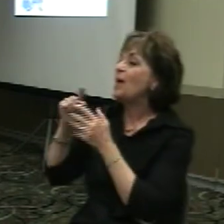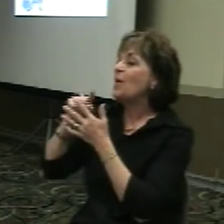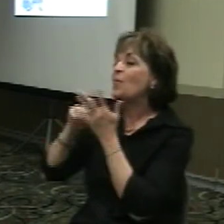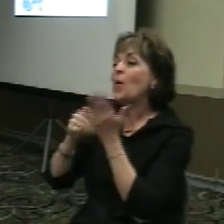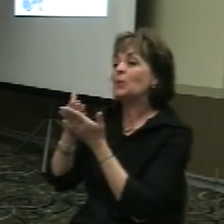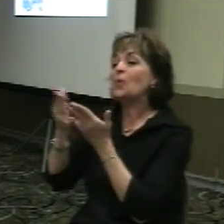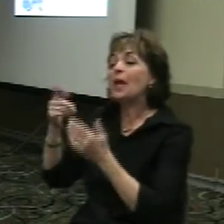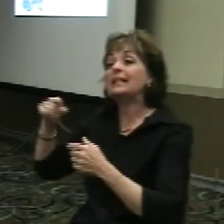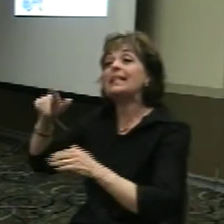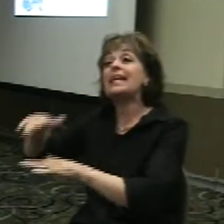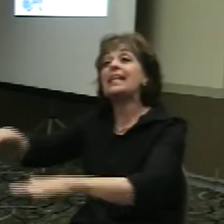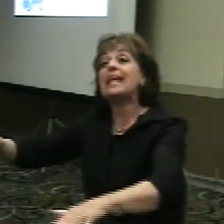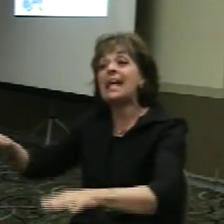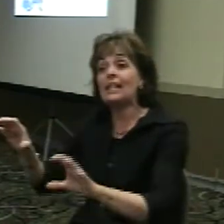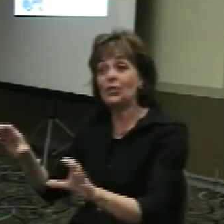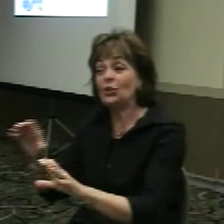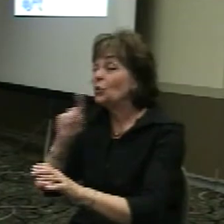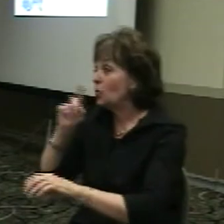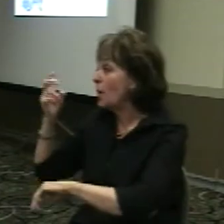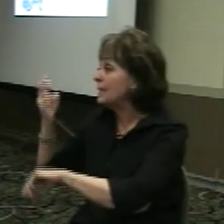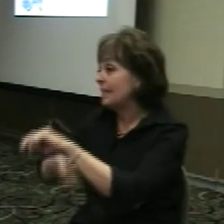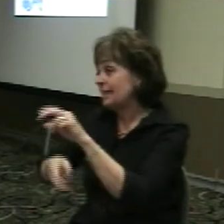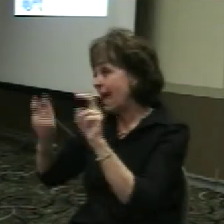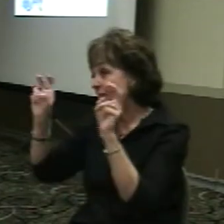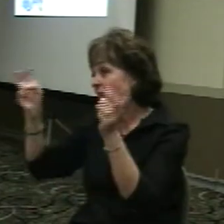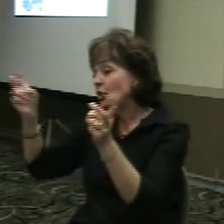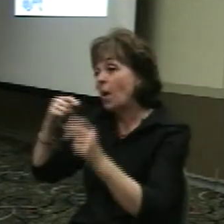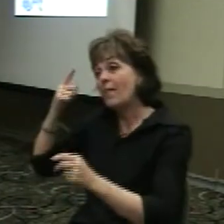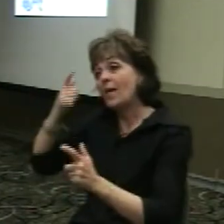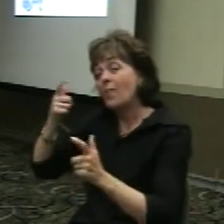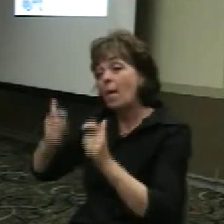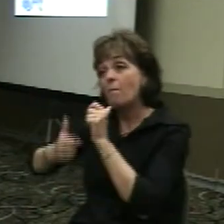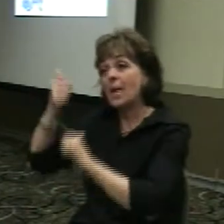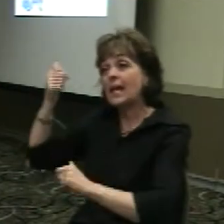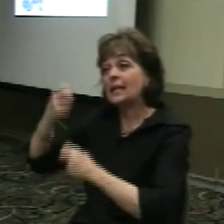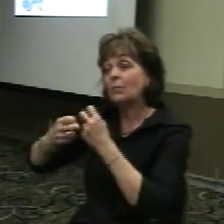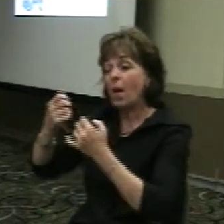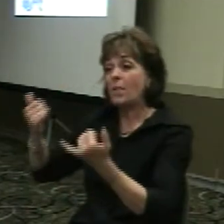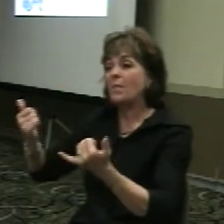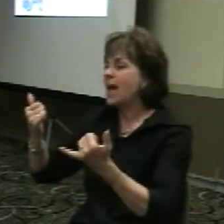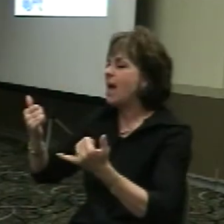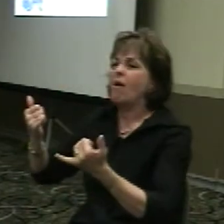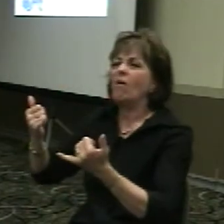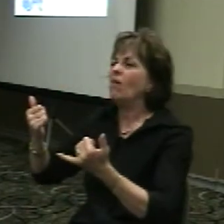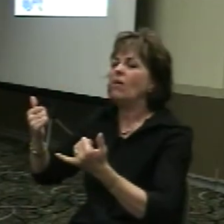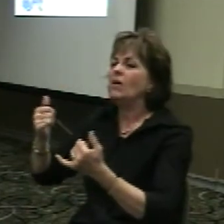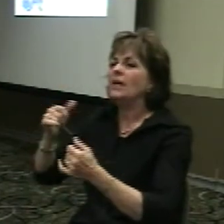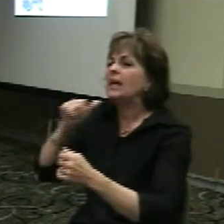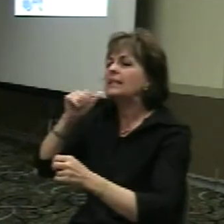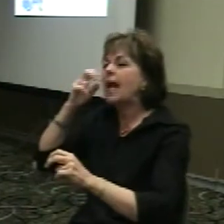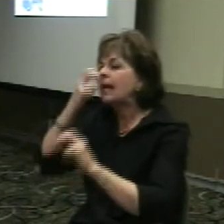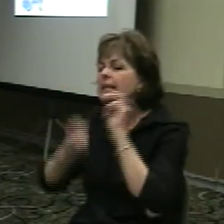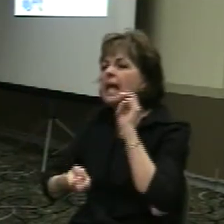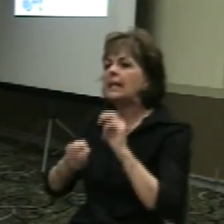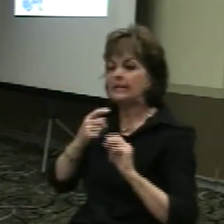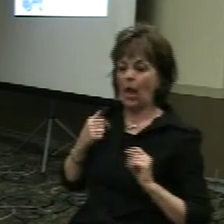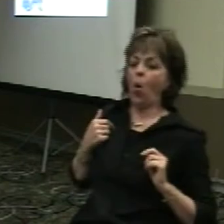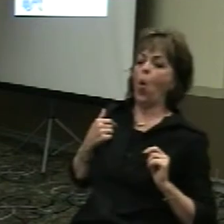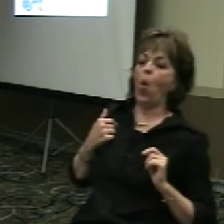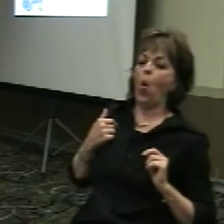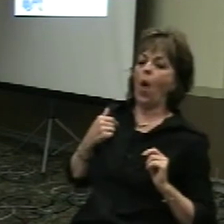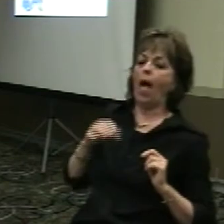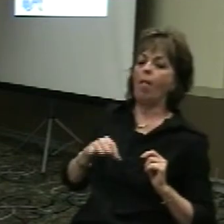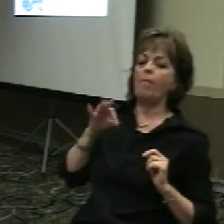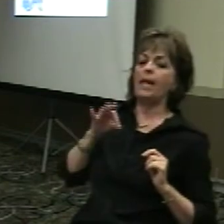those are things that kids do. So it's a tough issue. I think the biggest problem right now is to just not get sucked in and say, gee, I'm going to pick